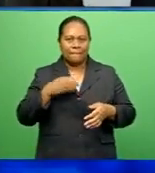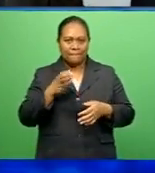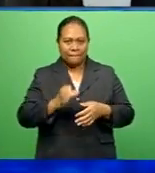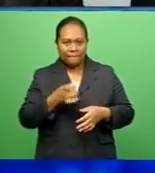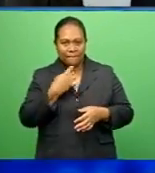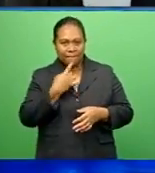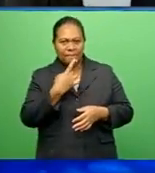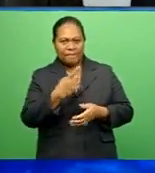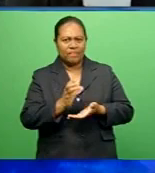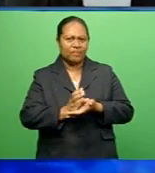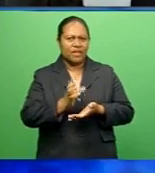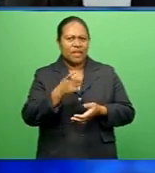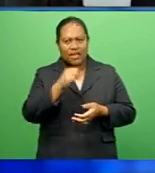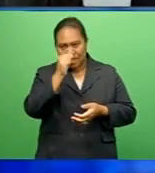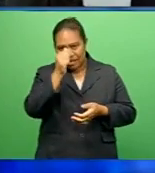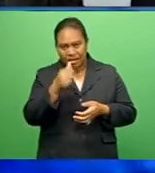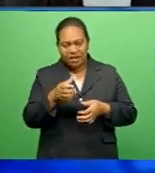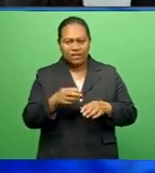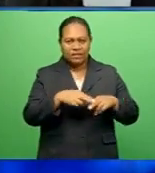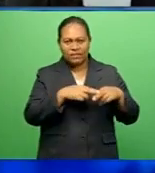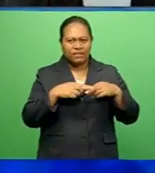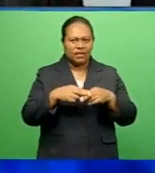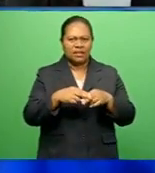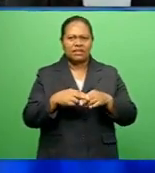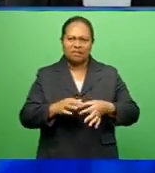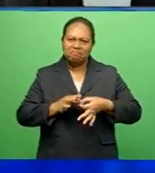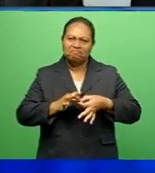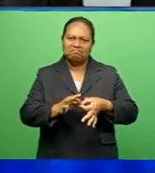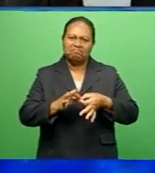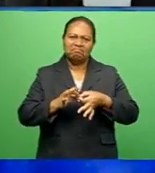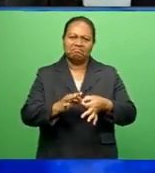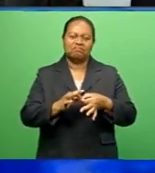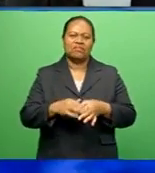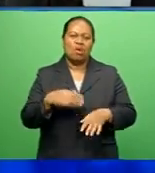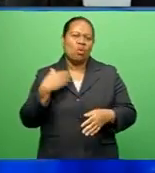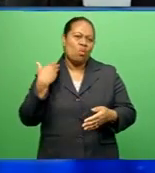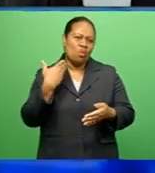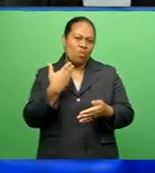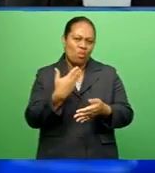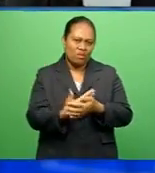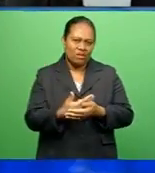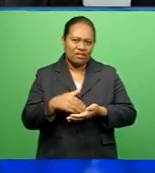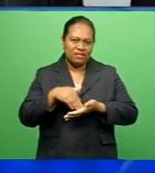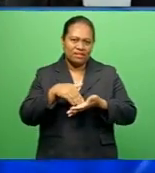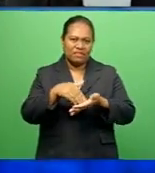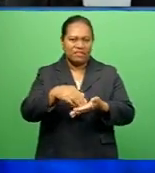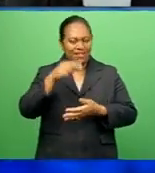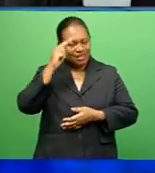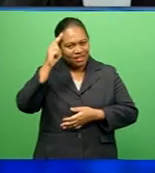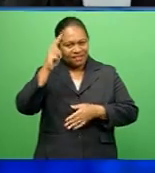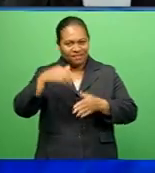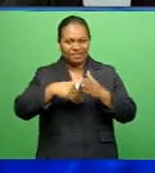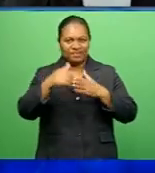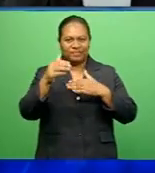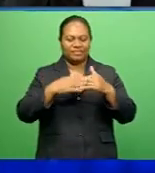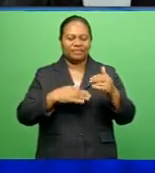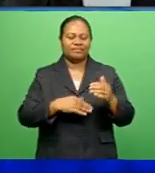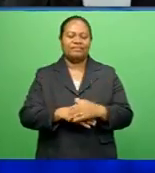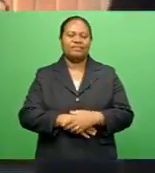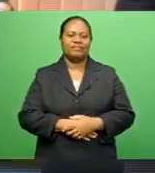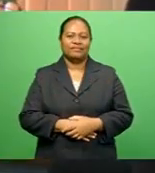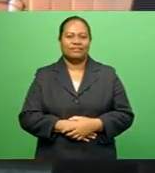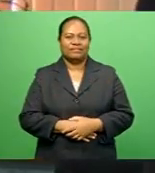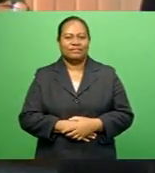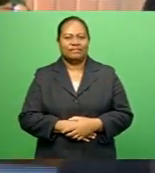Koya says India and Fiji have shared long-standing bilateral relations that has contributed towards nation building. Josiah Nanunga